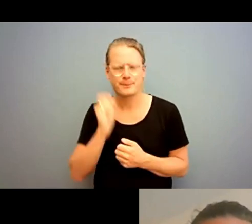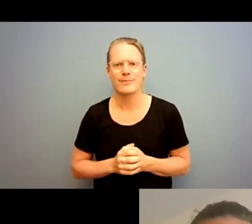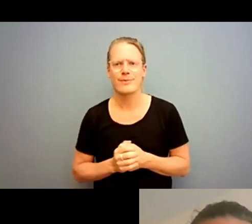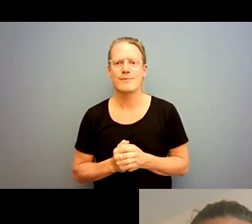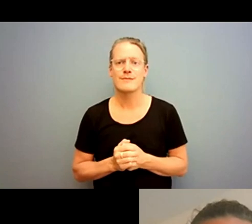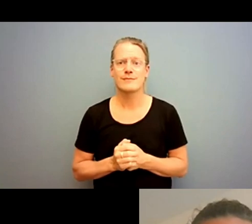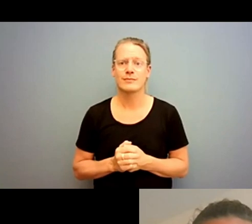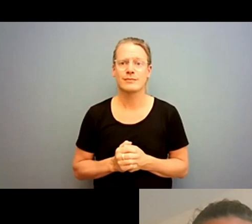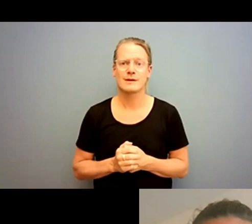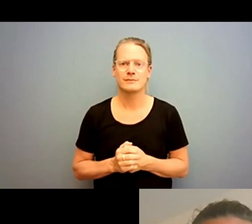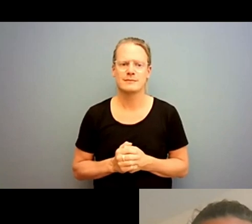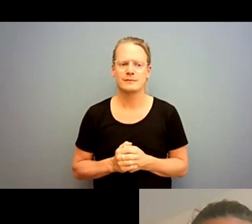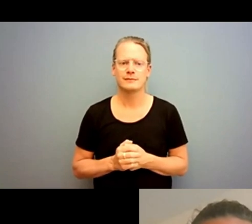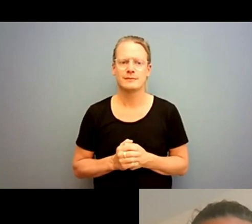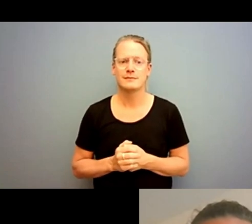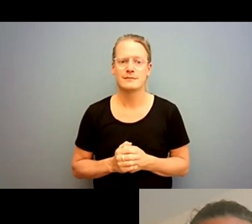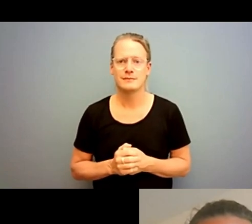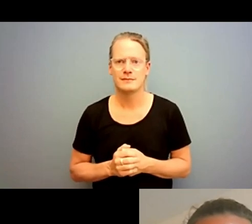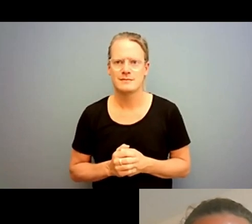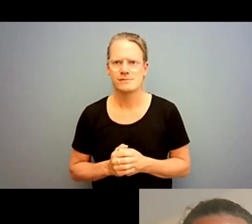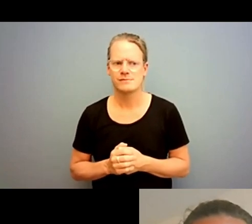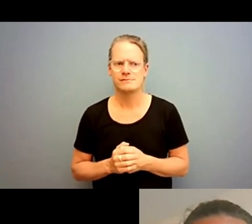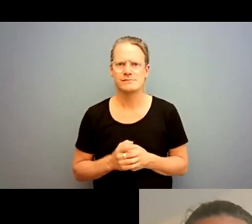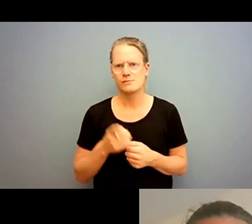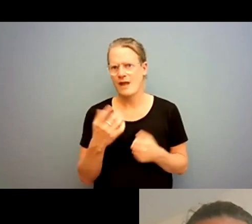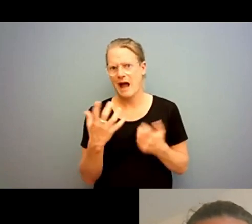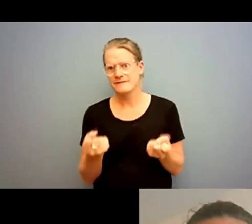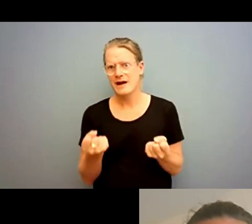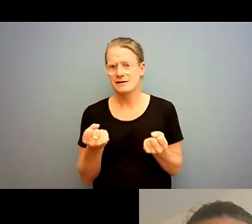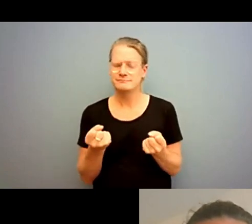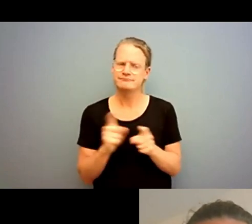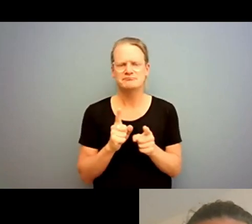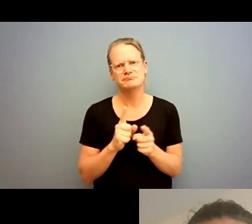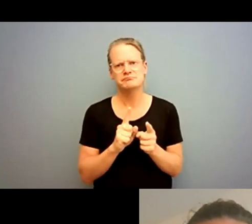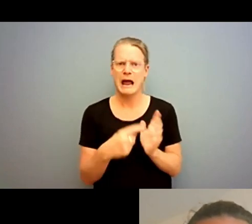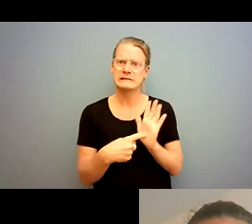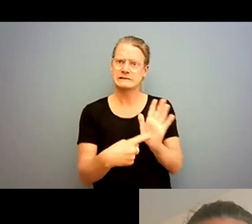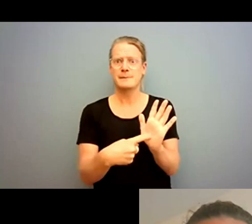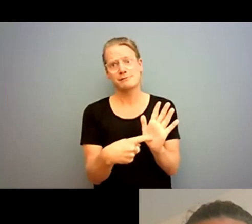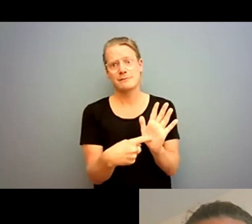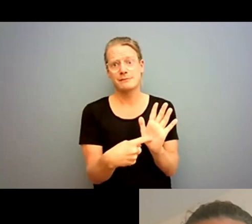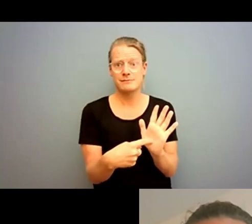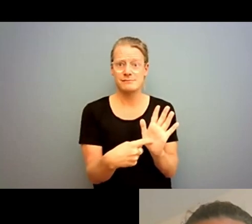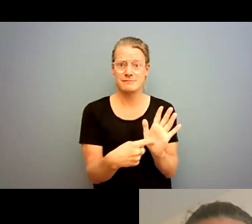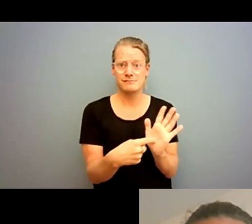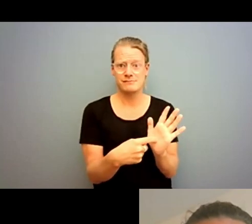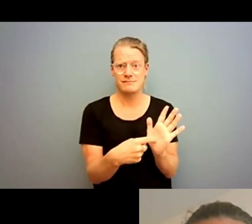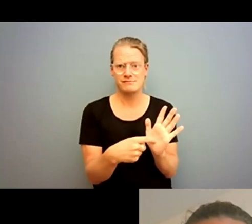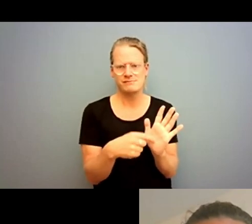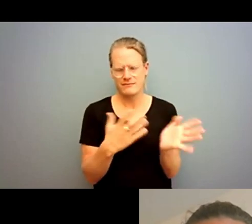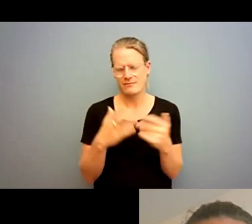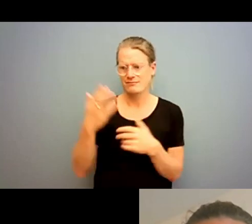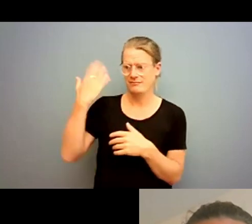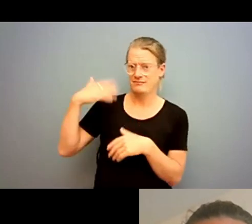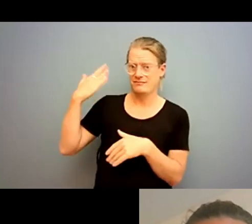have you a concrete example on how you will work on the intersection between indigeneity and disability, please?